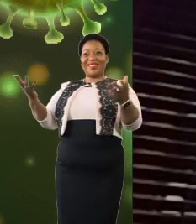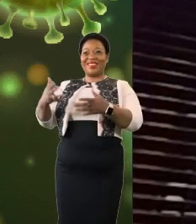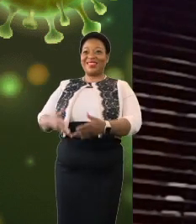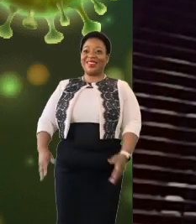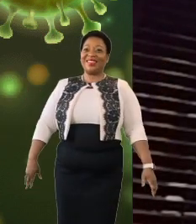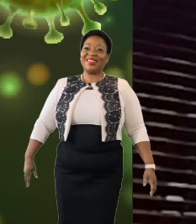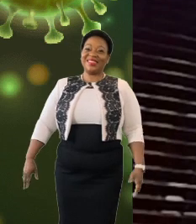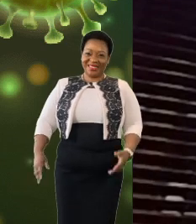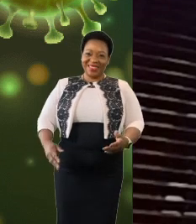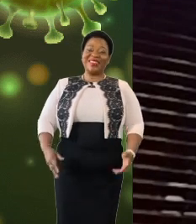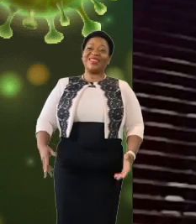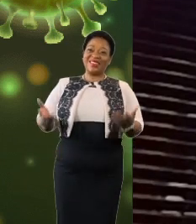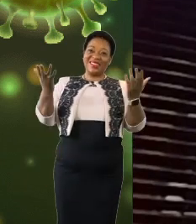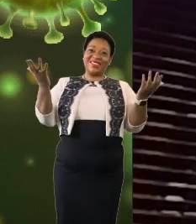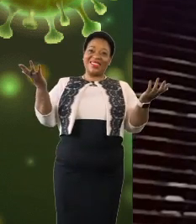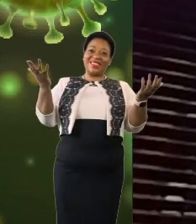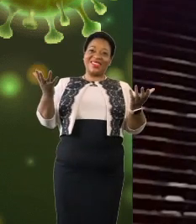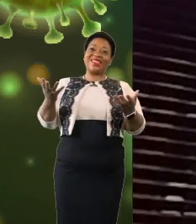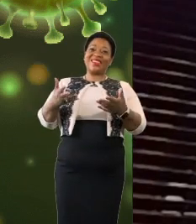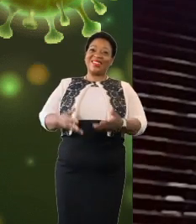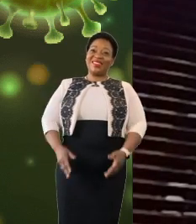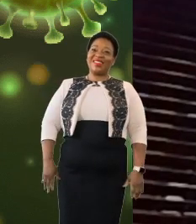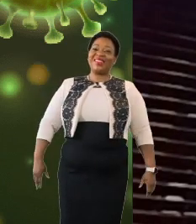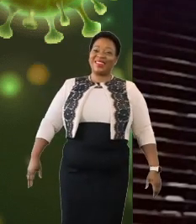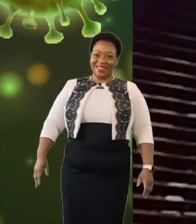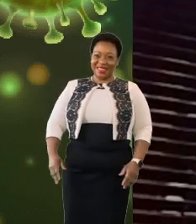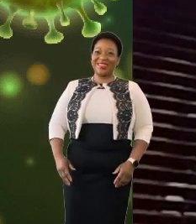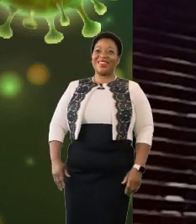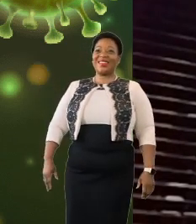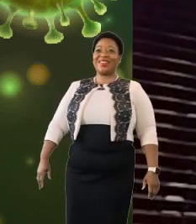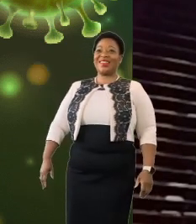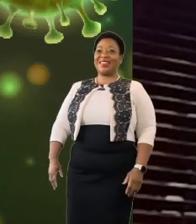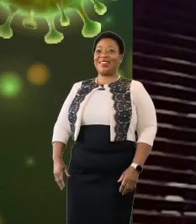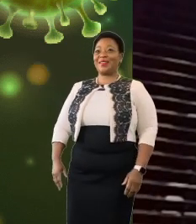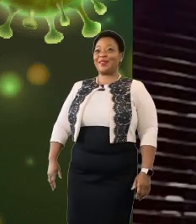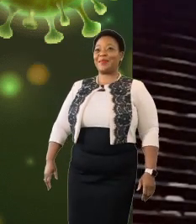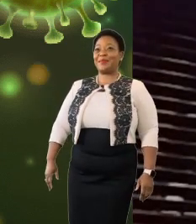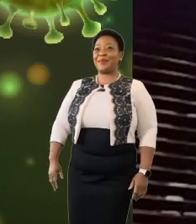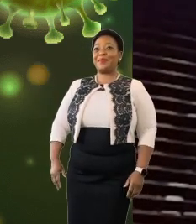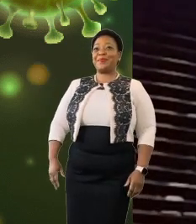are to approach our systems. So that's the type of